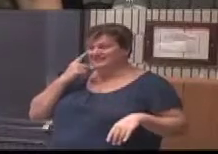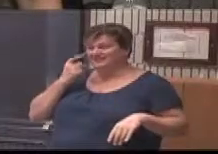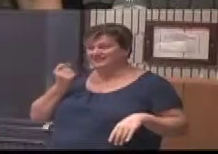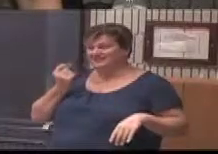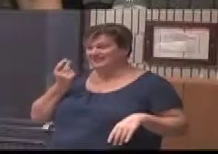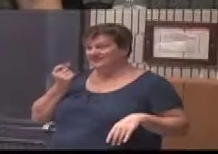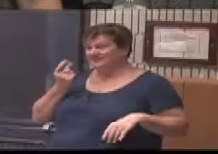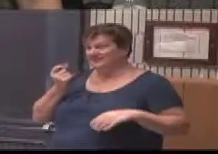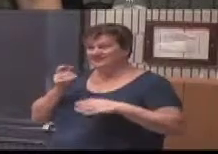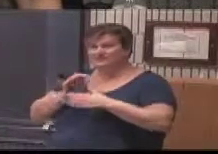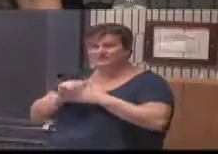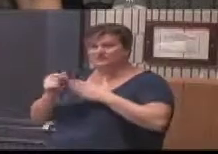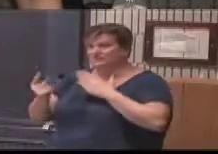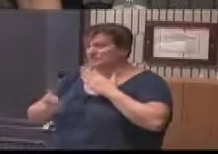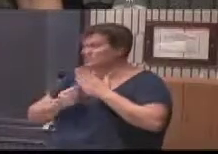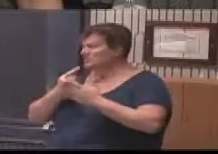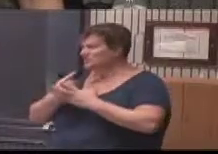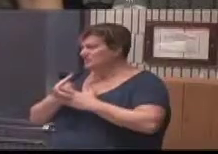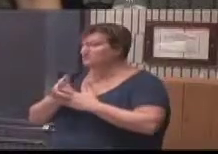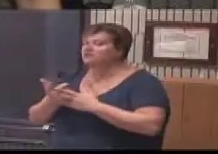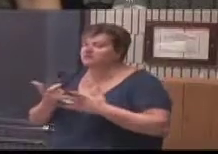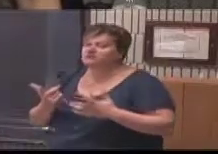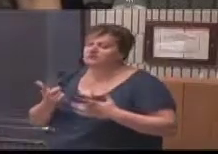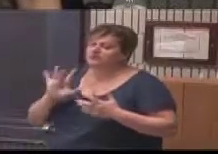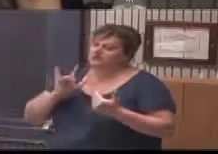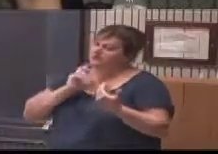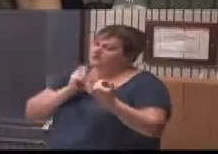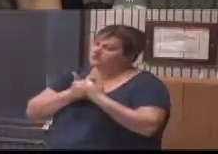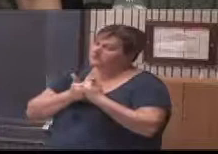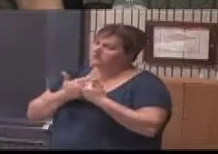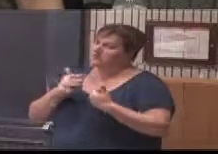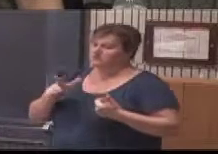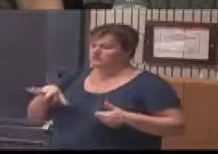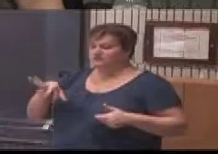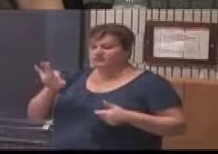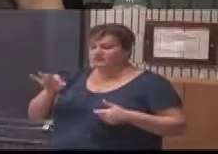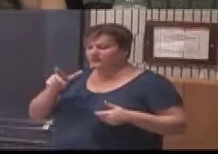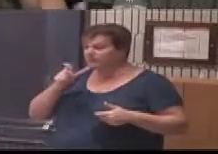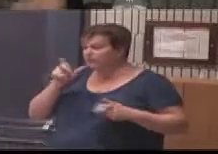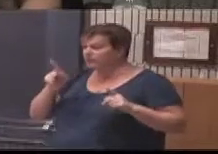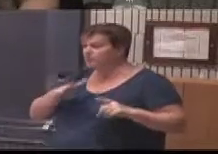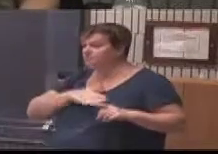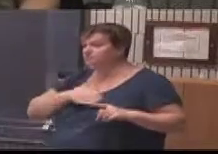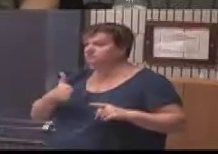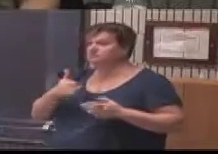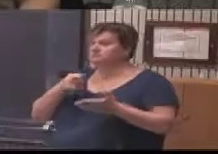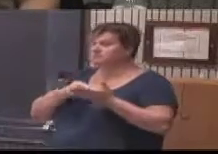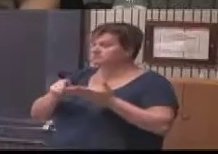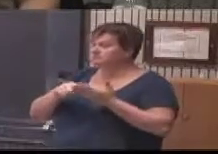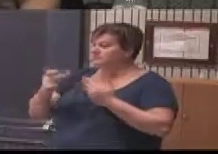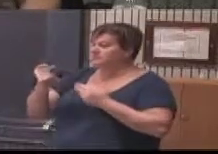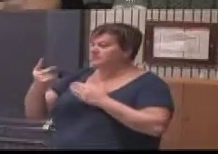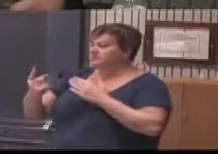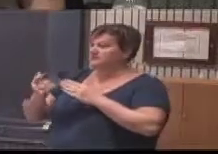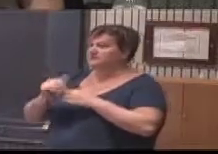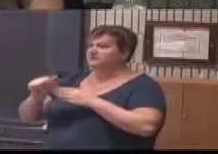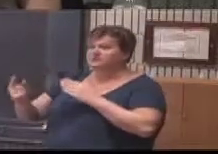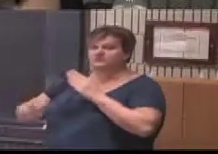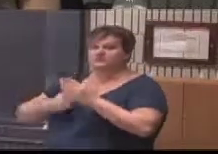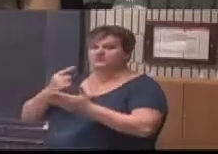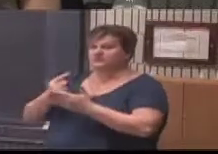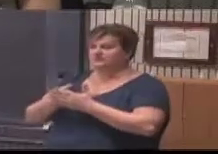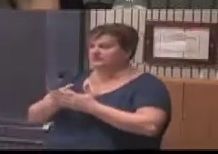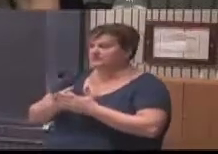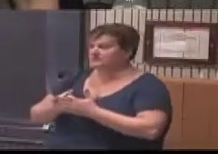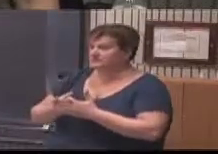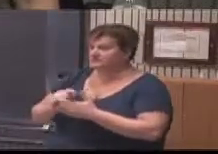around $11 an hour. So it can be challenging for some people to find someone to come take care of them who can work